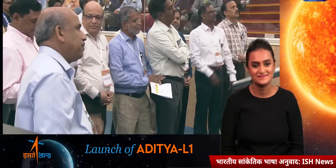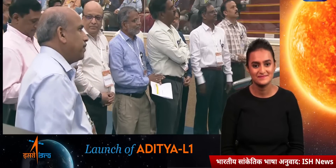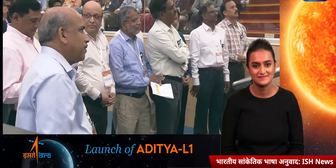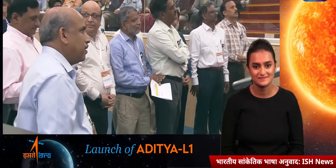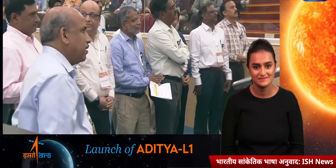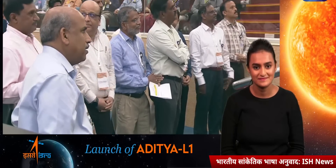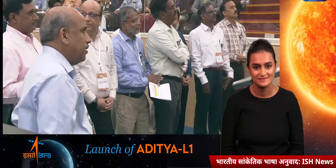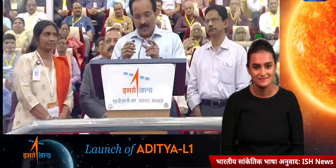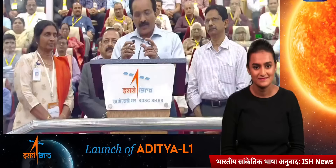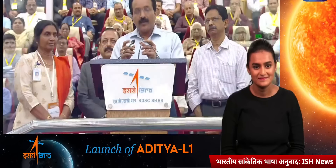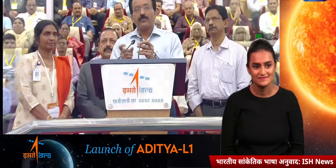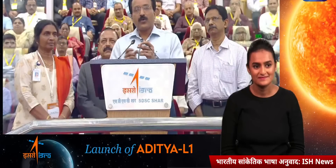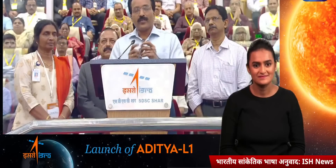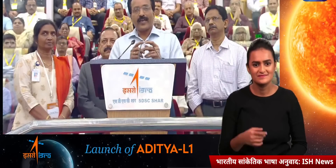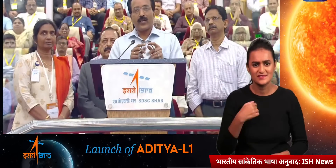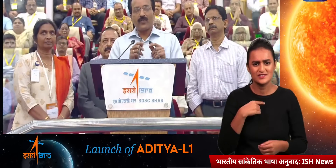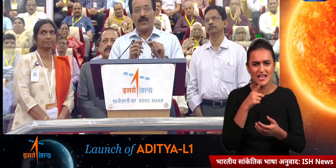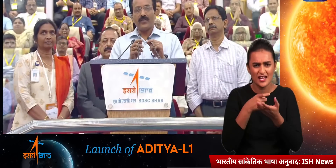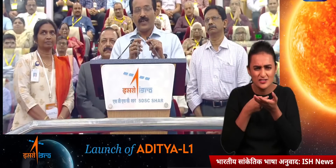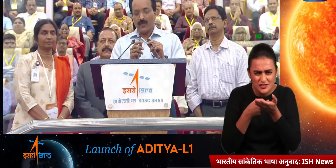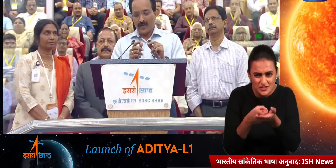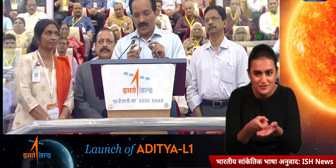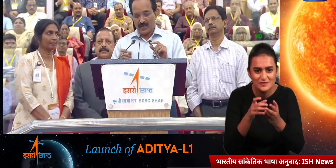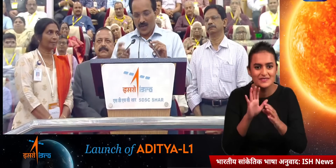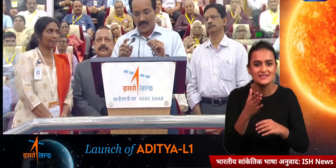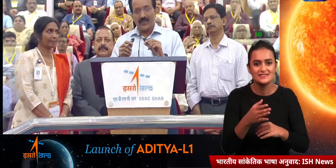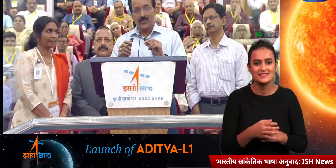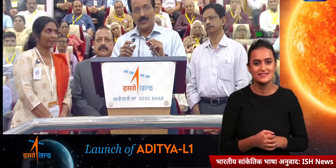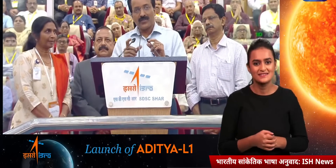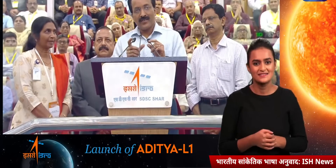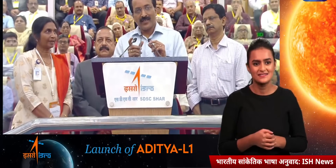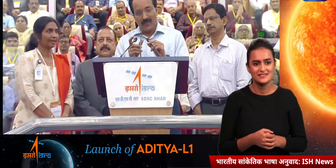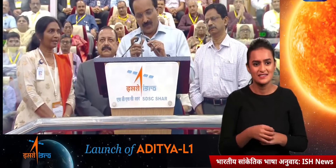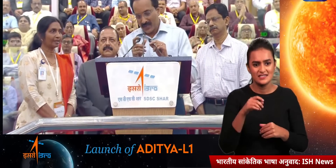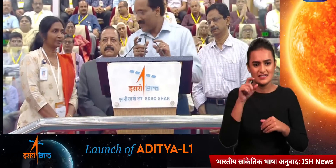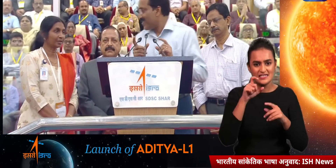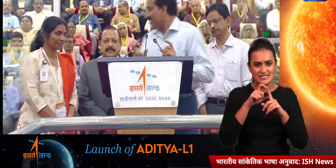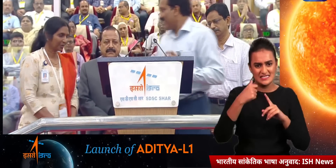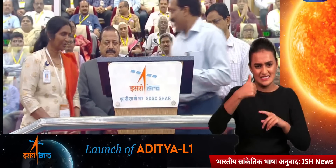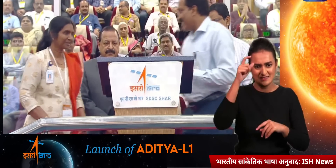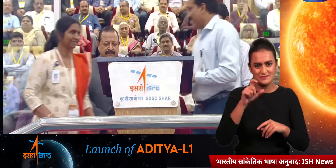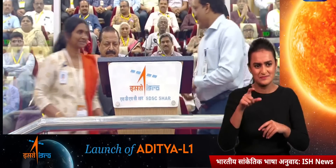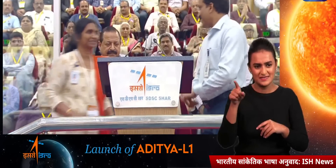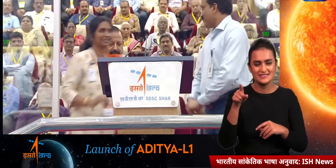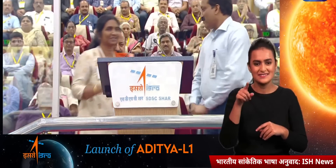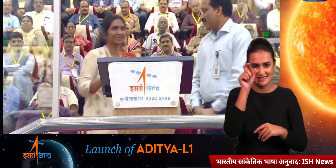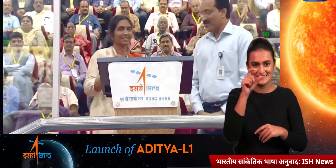May I request the project director of Aditya L1, Nigar Shaji, to say a few words.